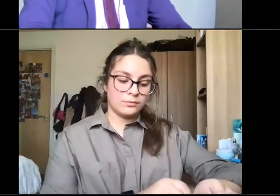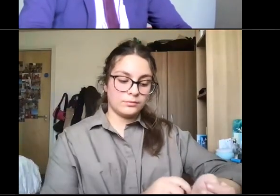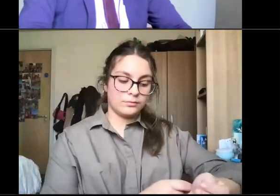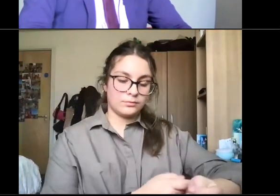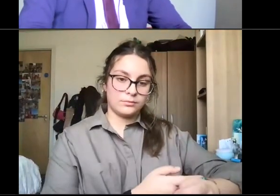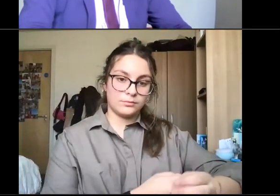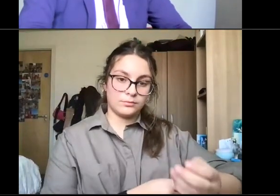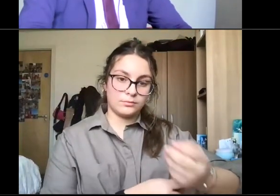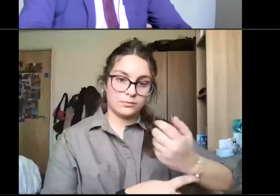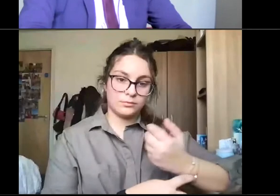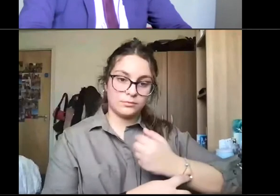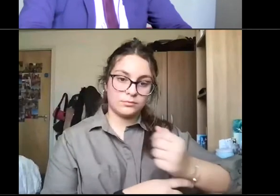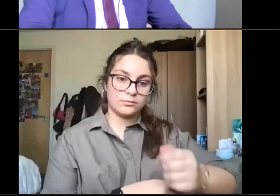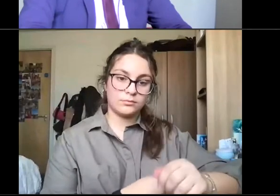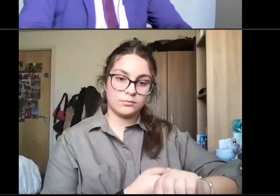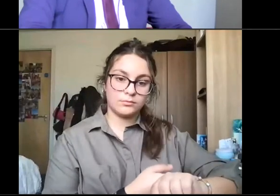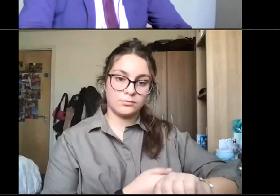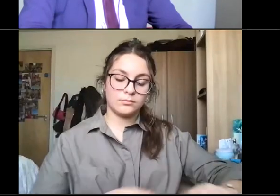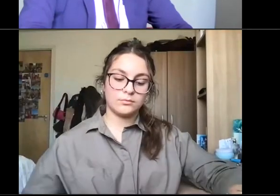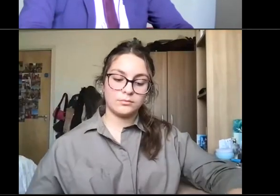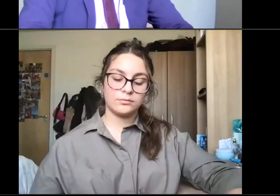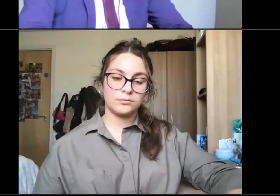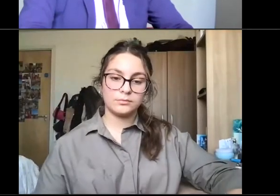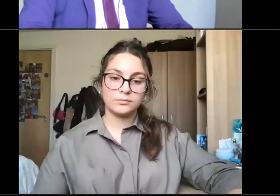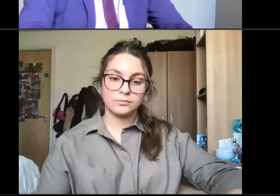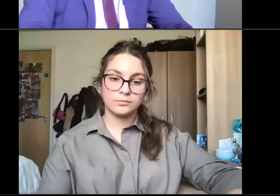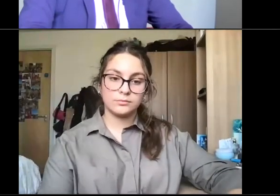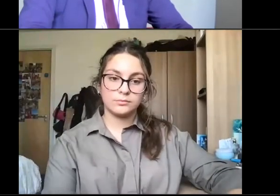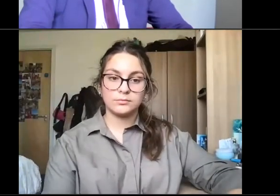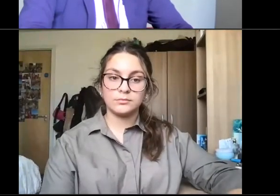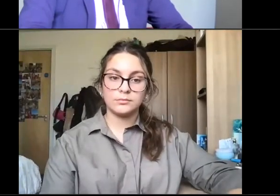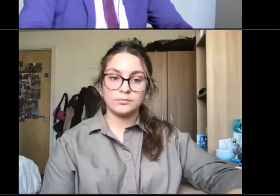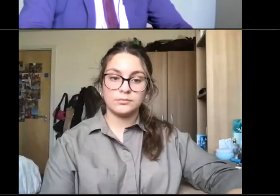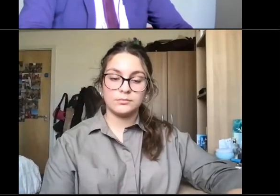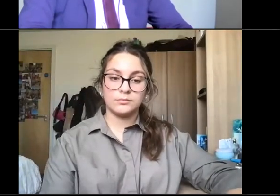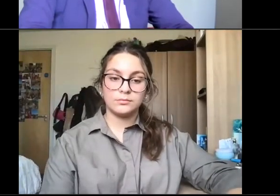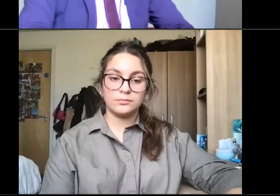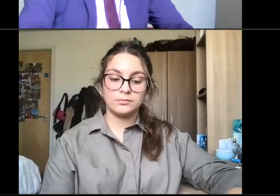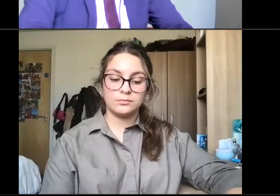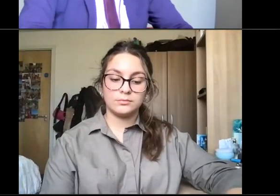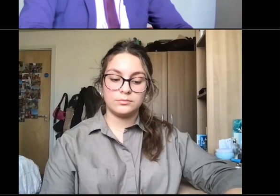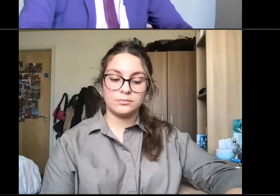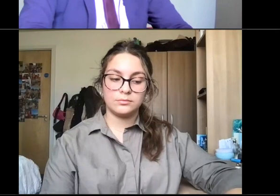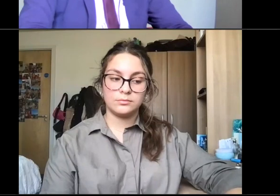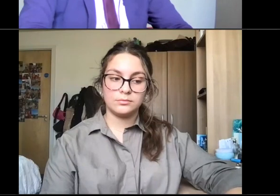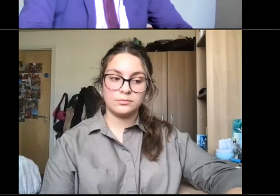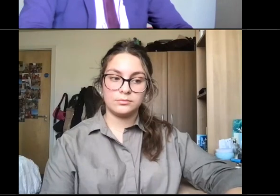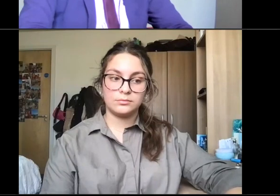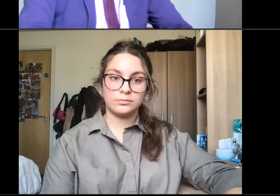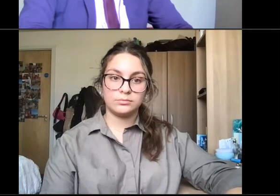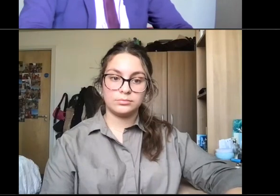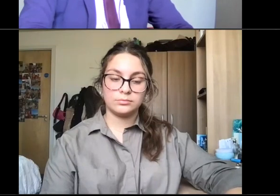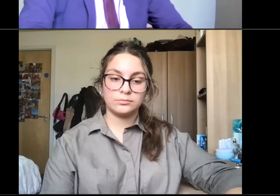So trying to get your hands a much richer data based around characteristics and the deeper understanding of what